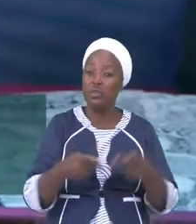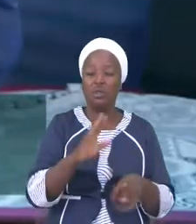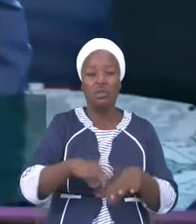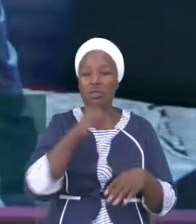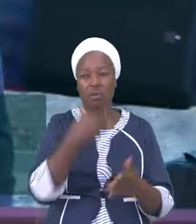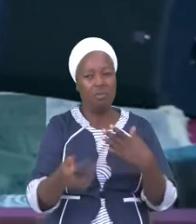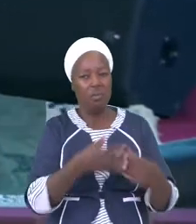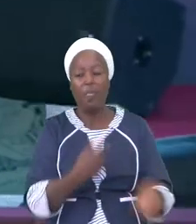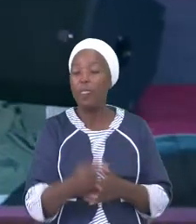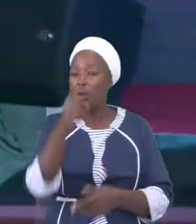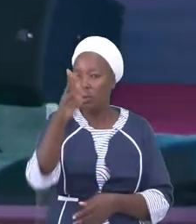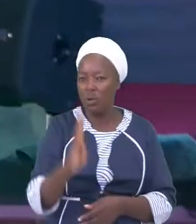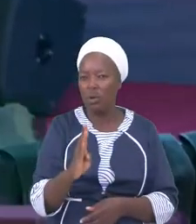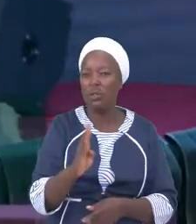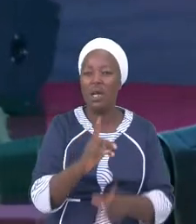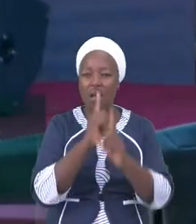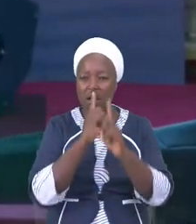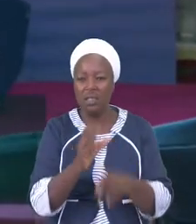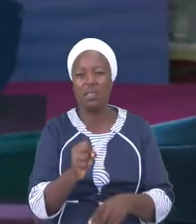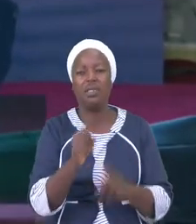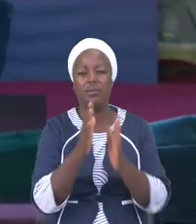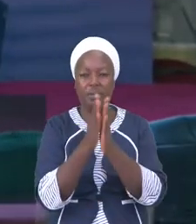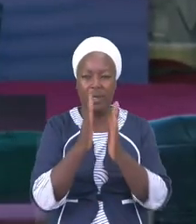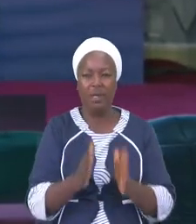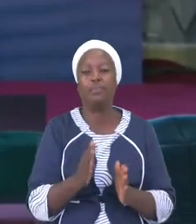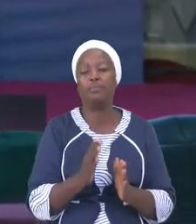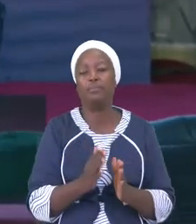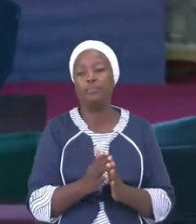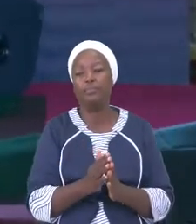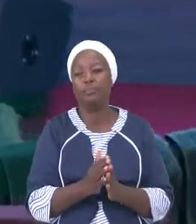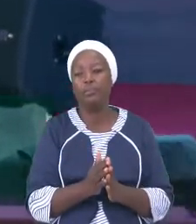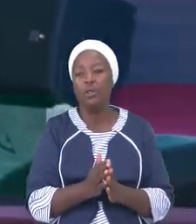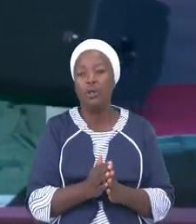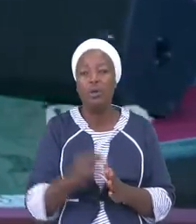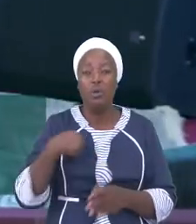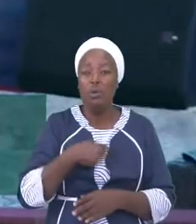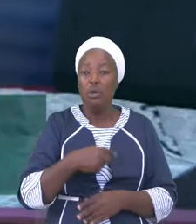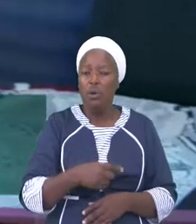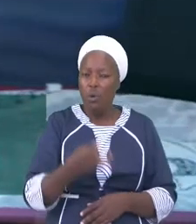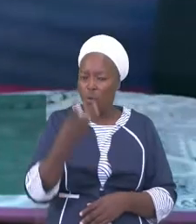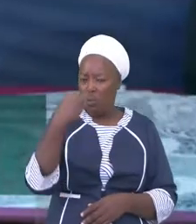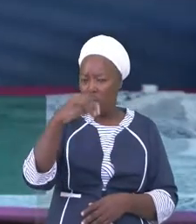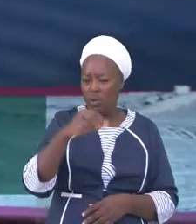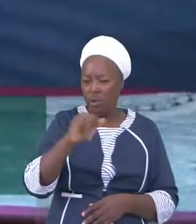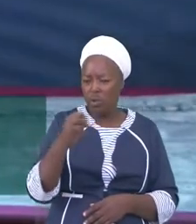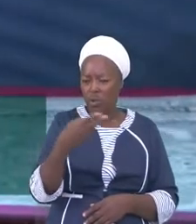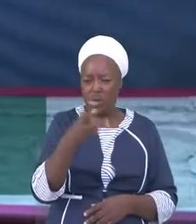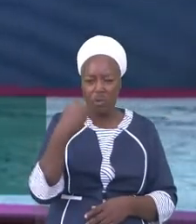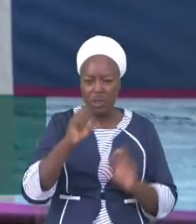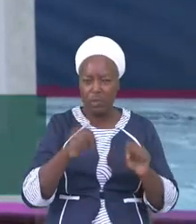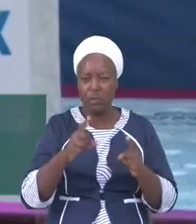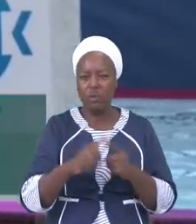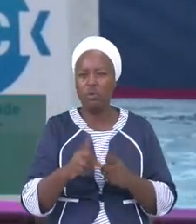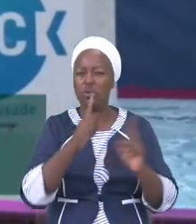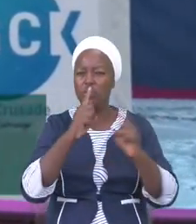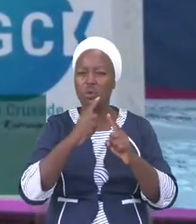matter. God answers prayer. Was he able to talk aloud at all?